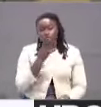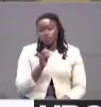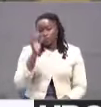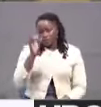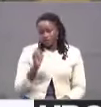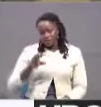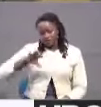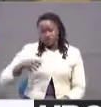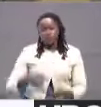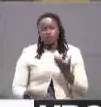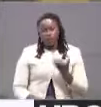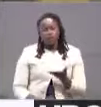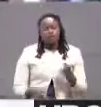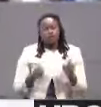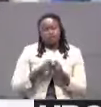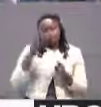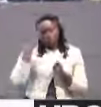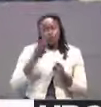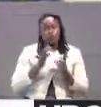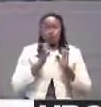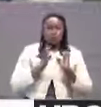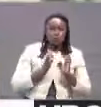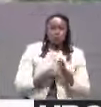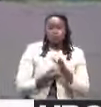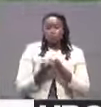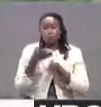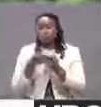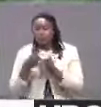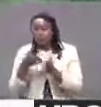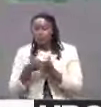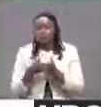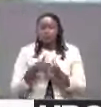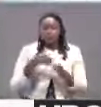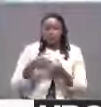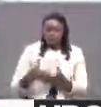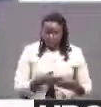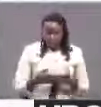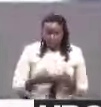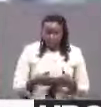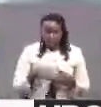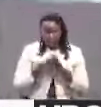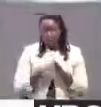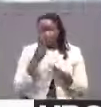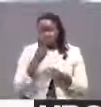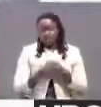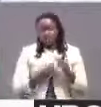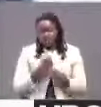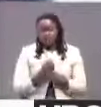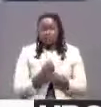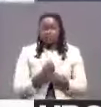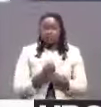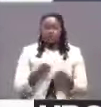within the region. As we know, stunting is critical in the first 2 years of life, and if this is not reversed, has